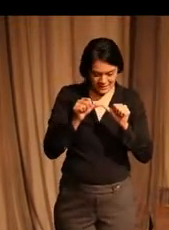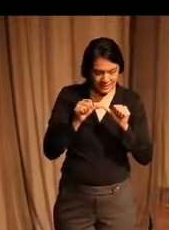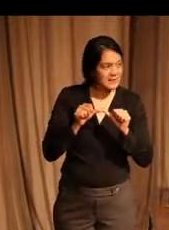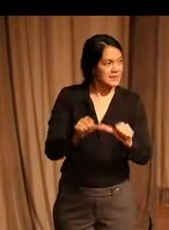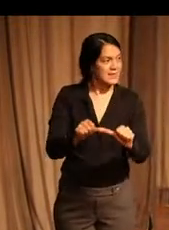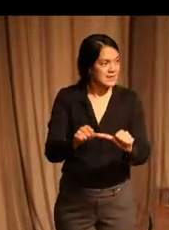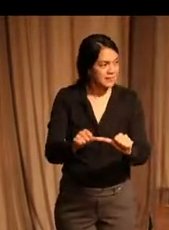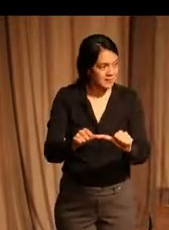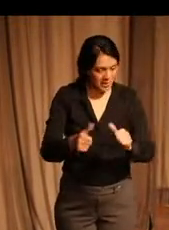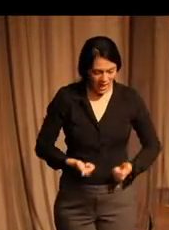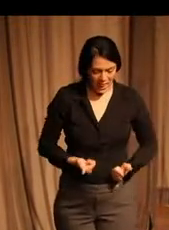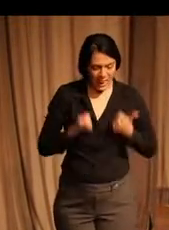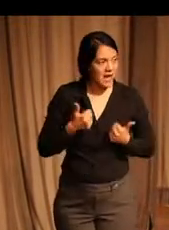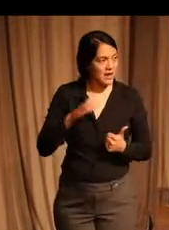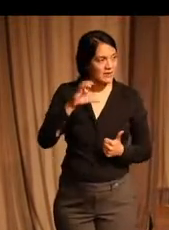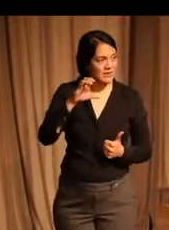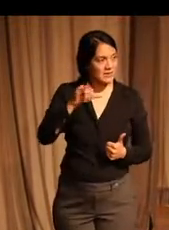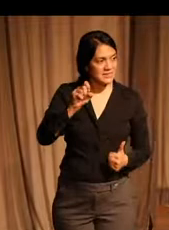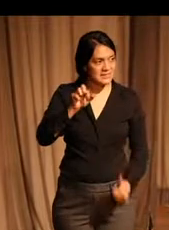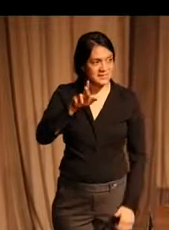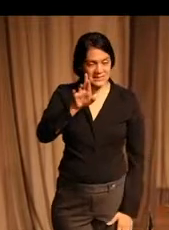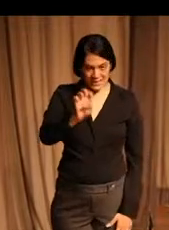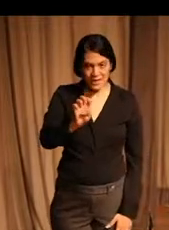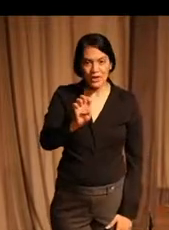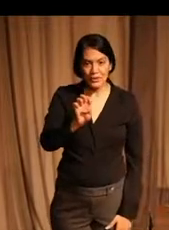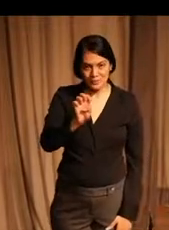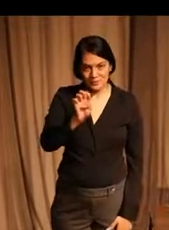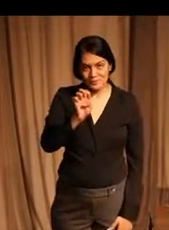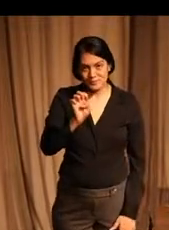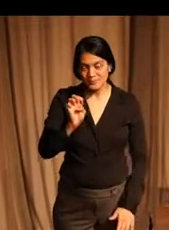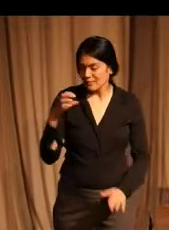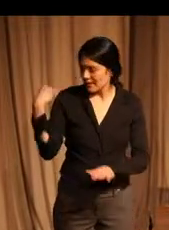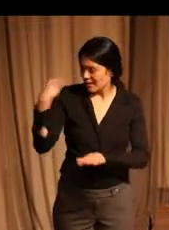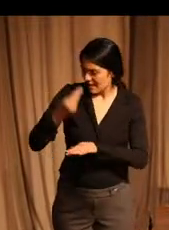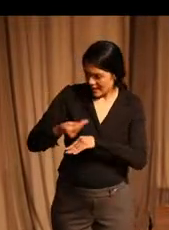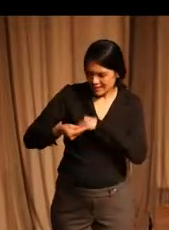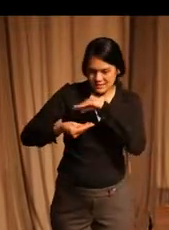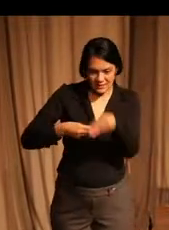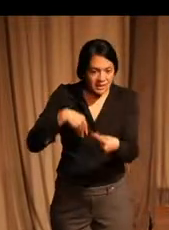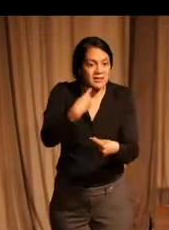legacy. Right? In the contemporary moment.